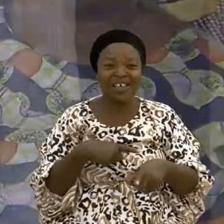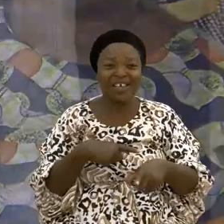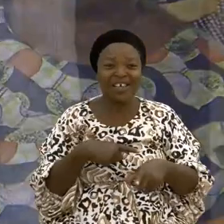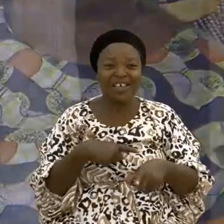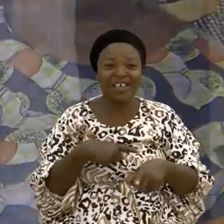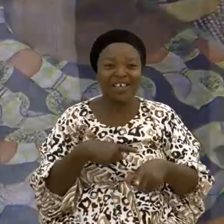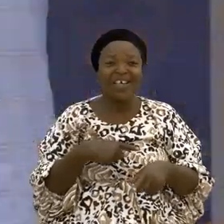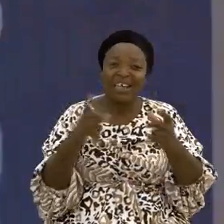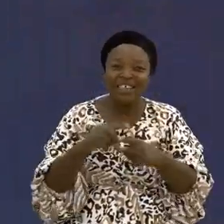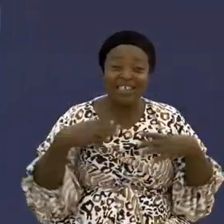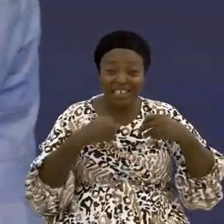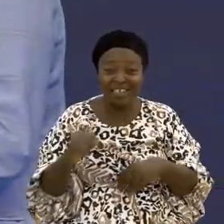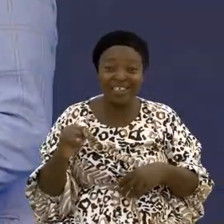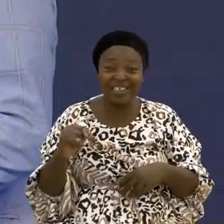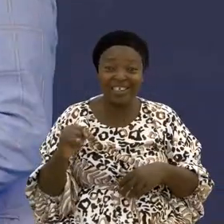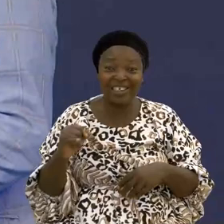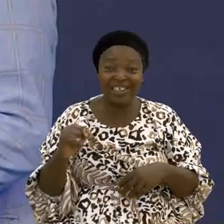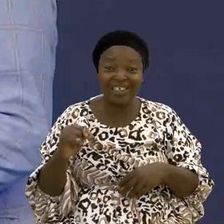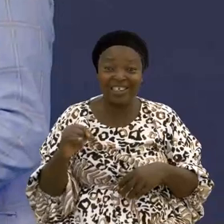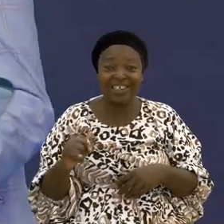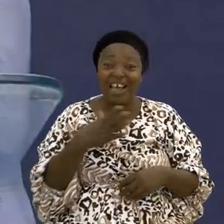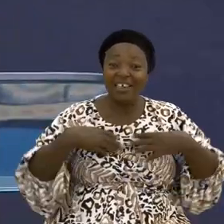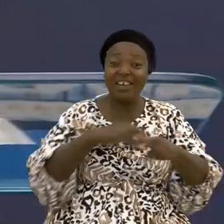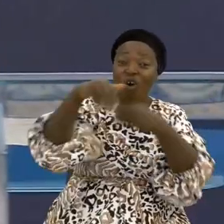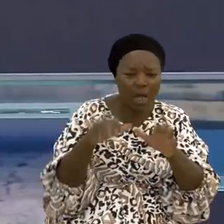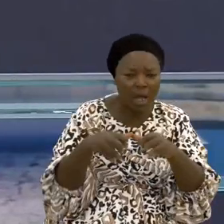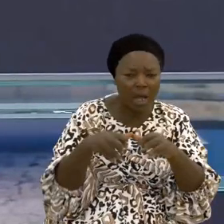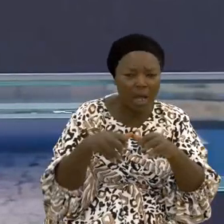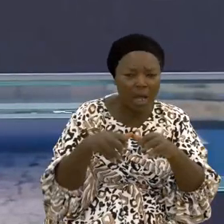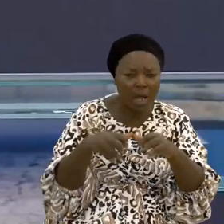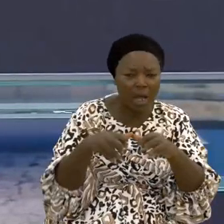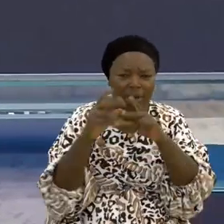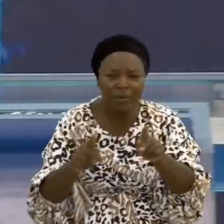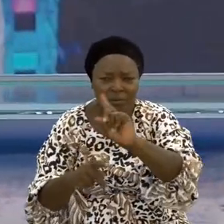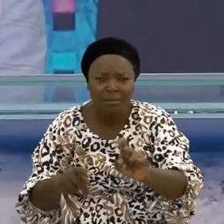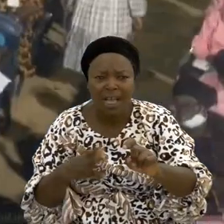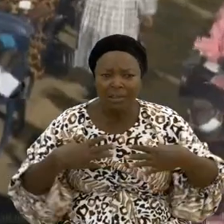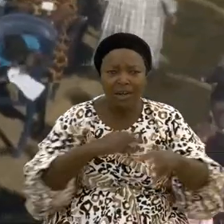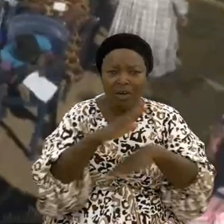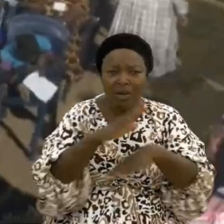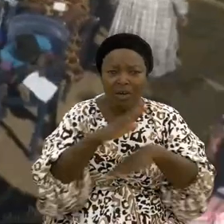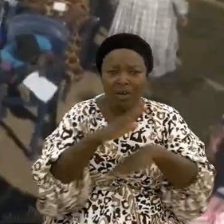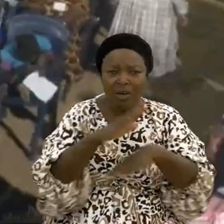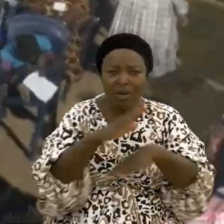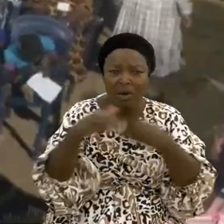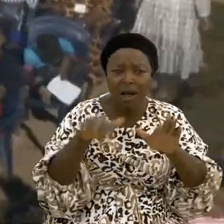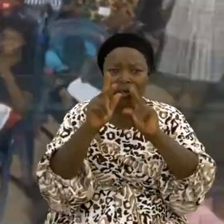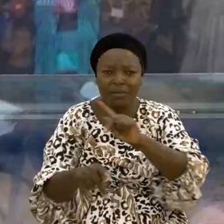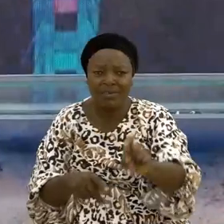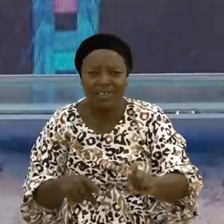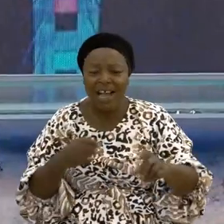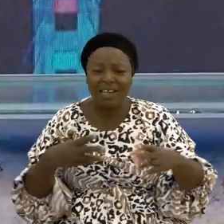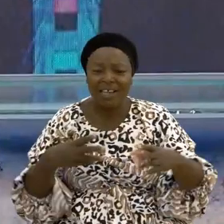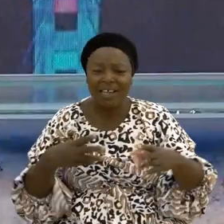good and healing all. How many people? And healing all. How many people? And healing